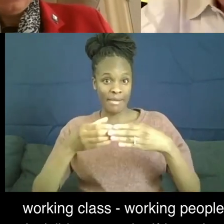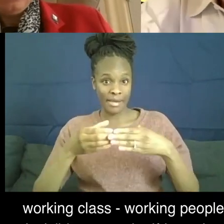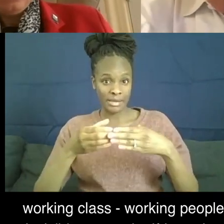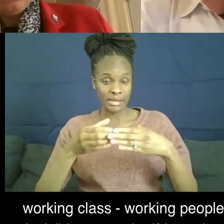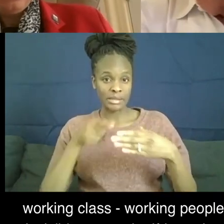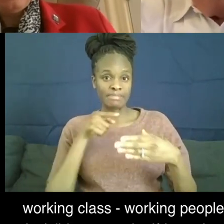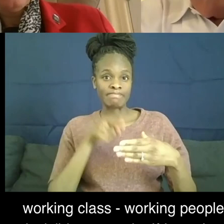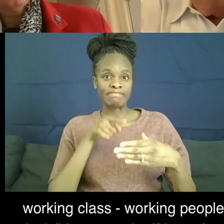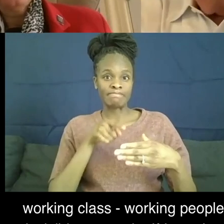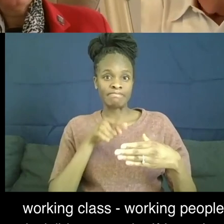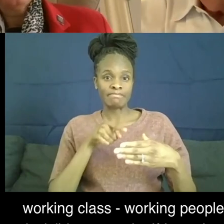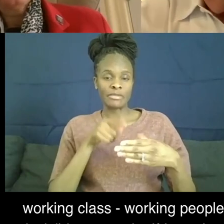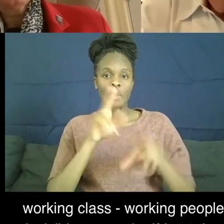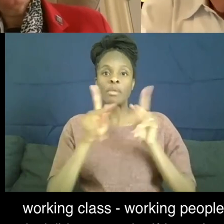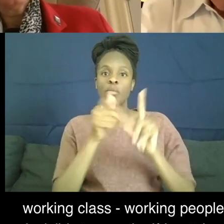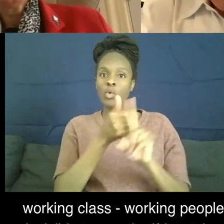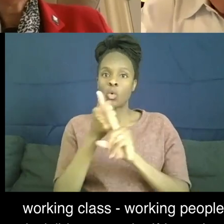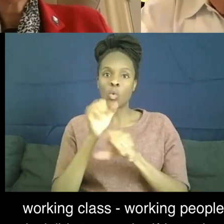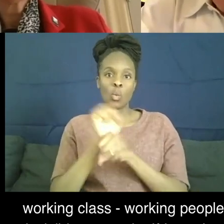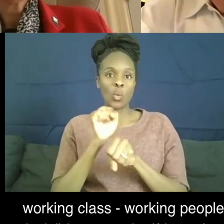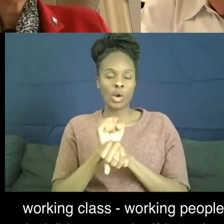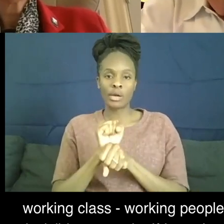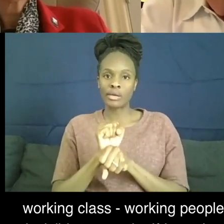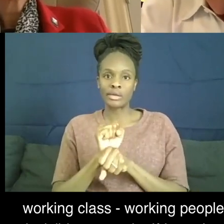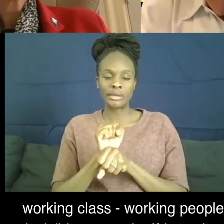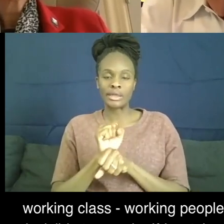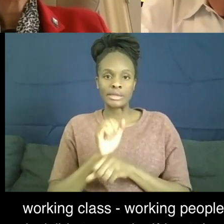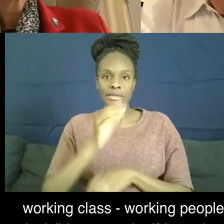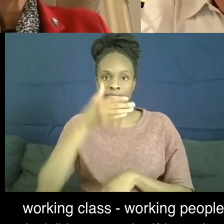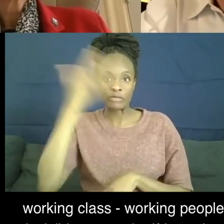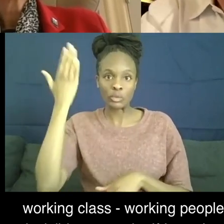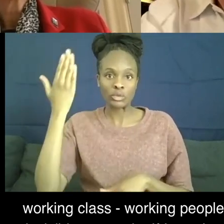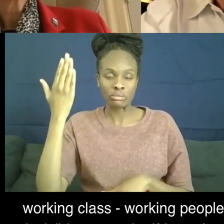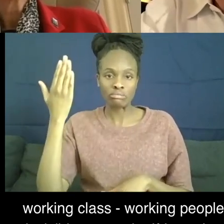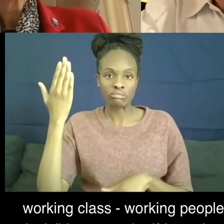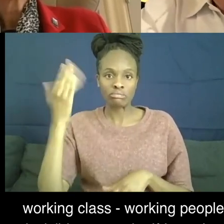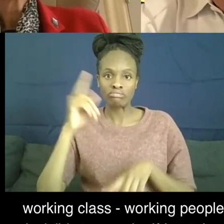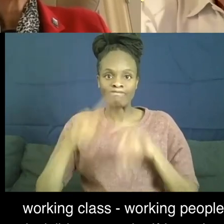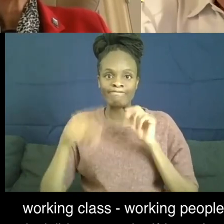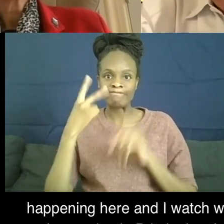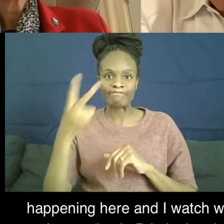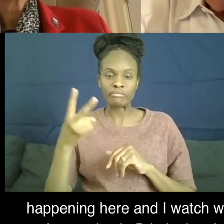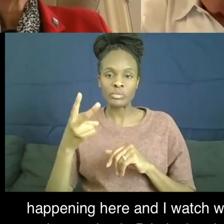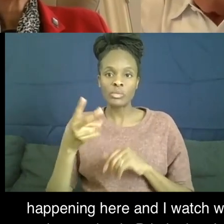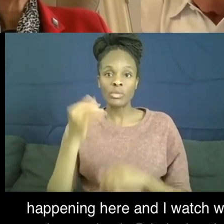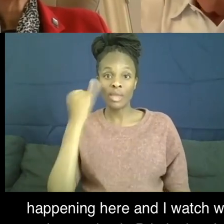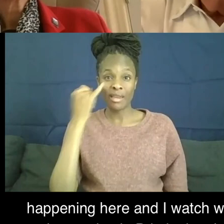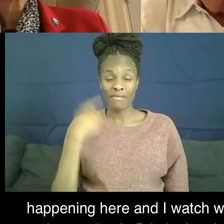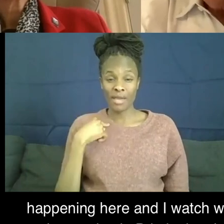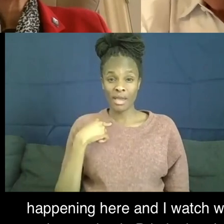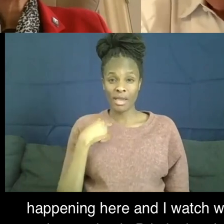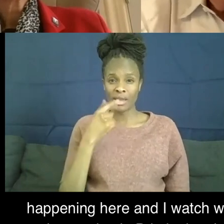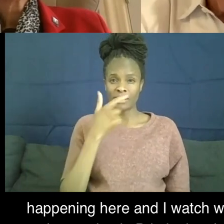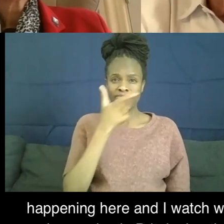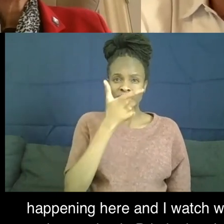working people are invisible to people. Uh, if I watch what's happening here, and I have watch what's happening, uh,